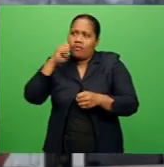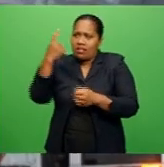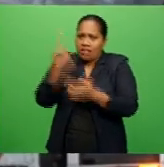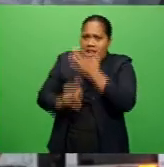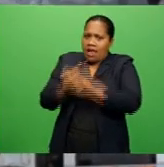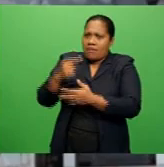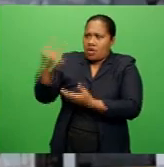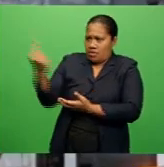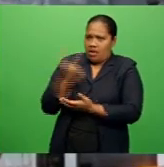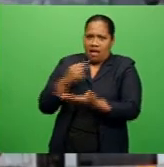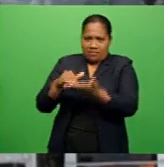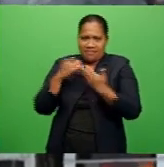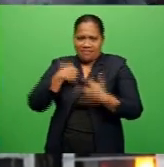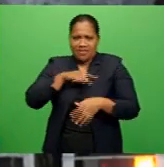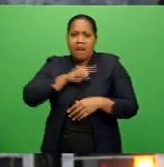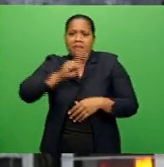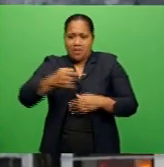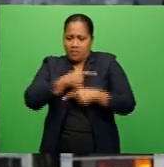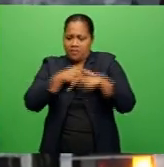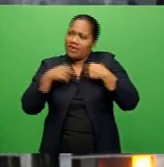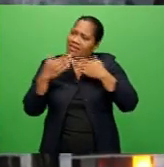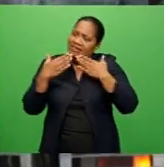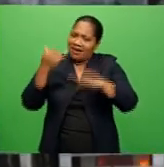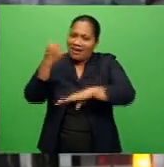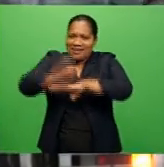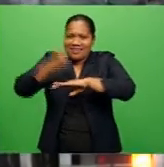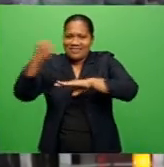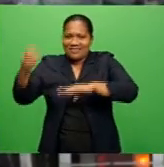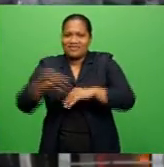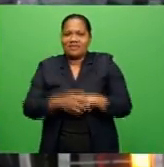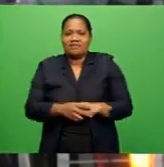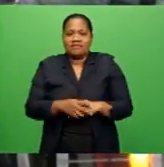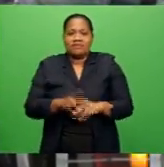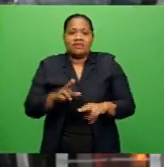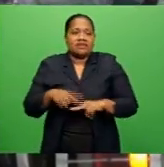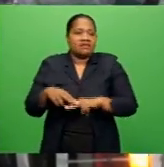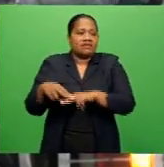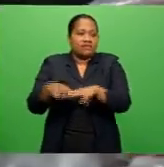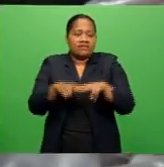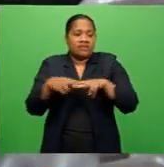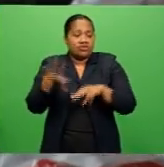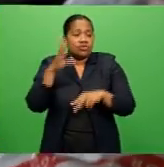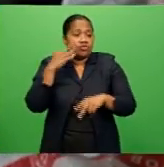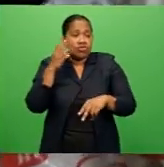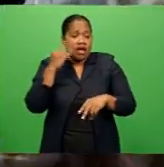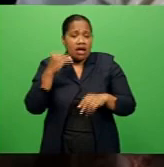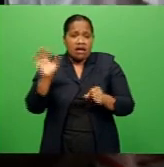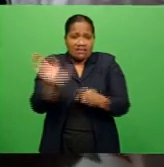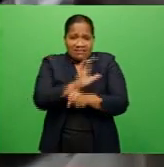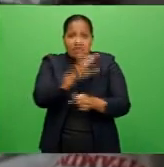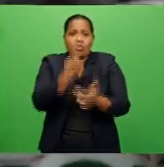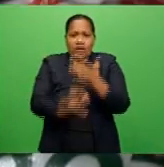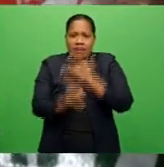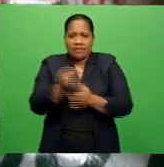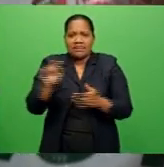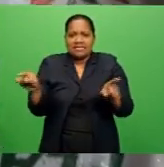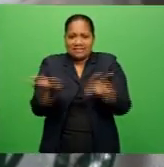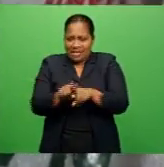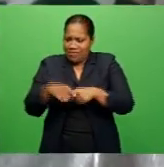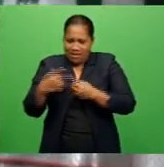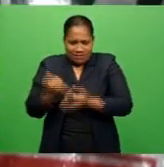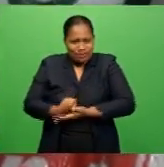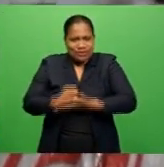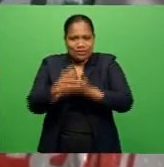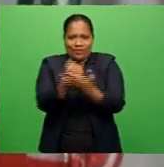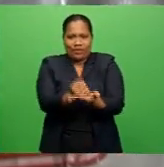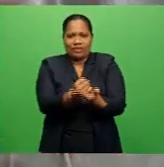government. The Fiji Sugar Corporation has also provided its new cane trucks to support the ration distribution. Ratu says